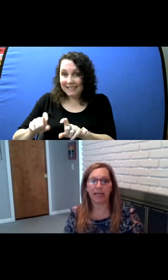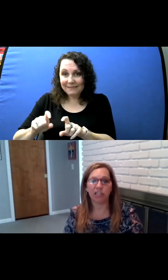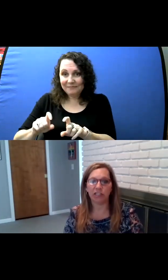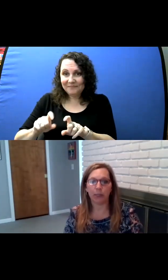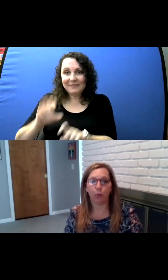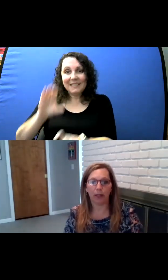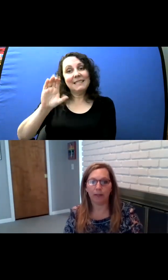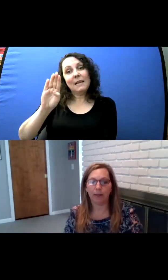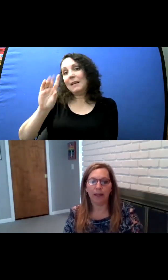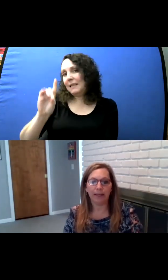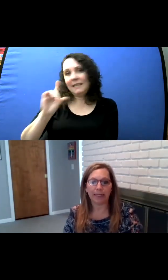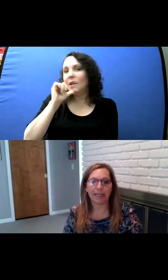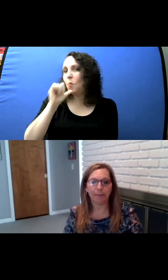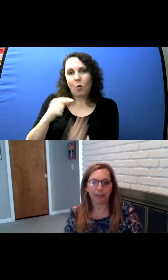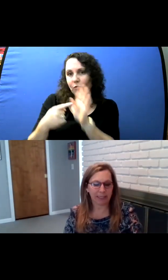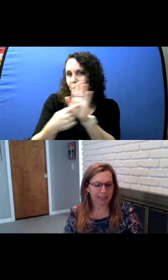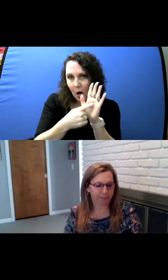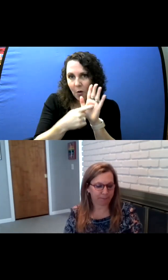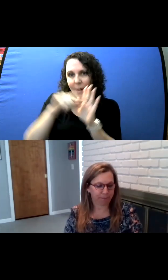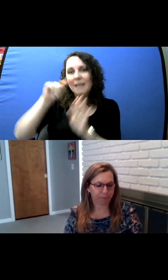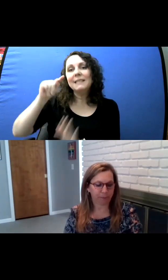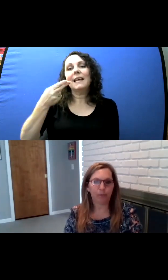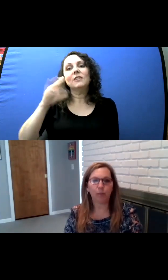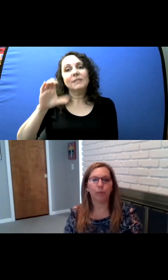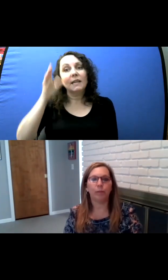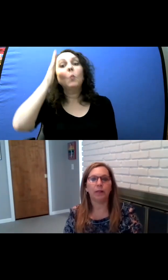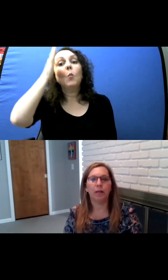but THC will. Next slide, please.